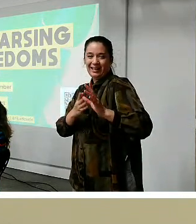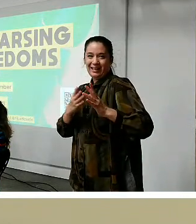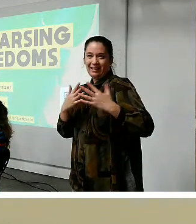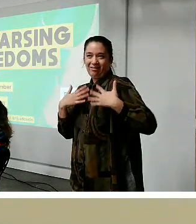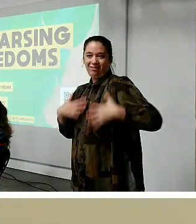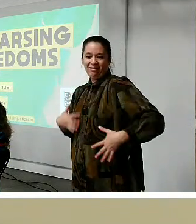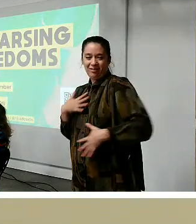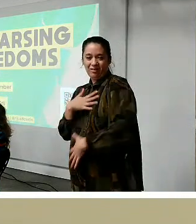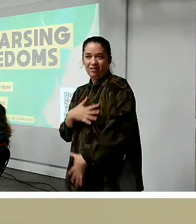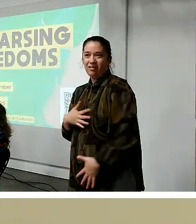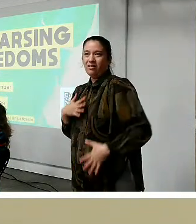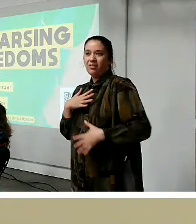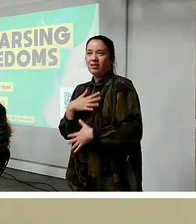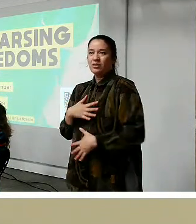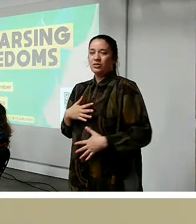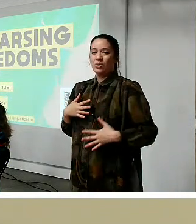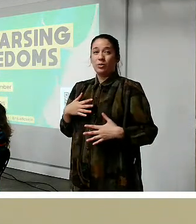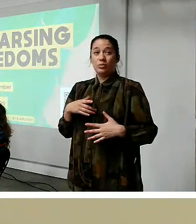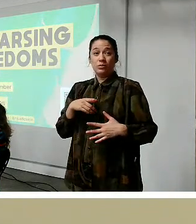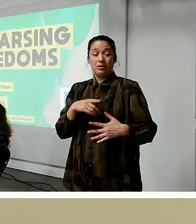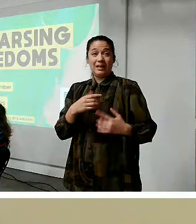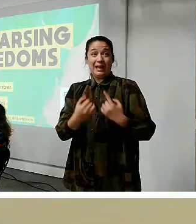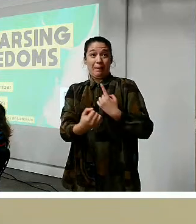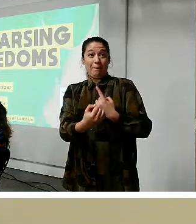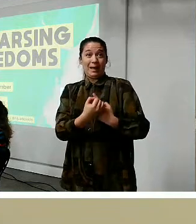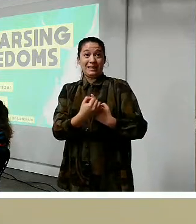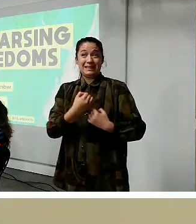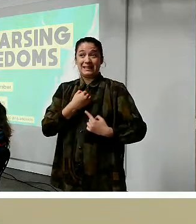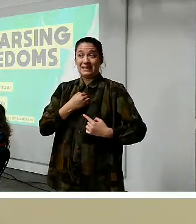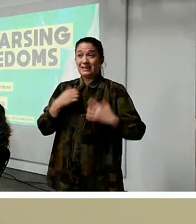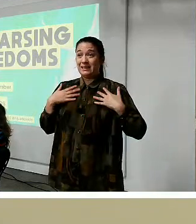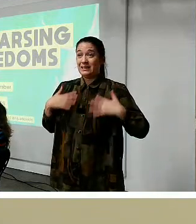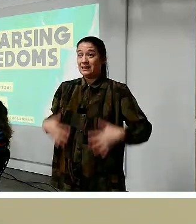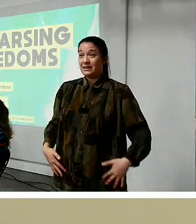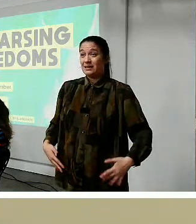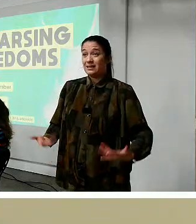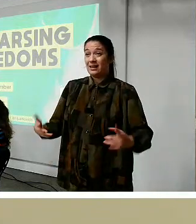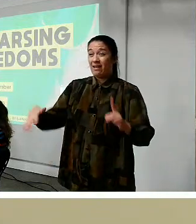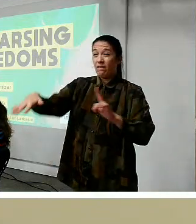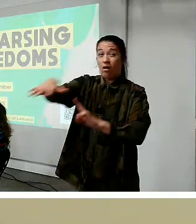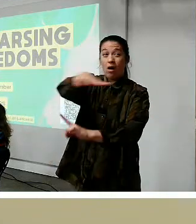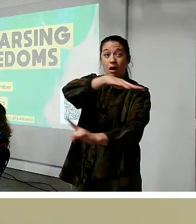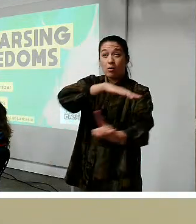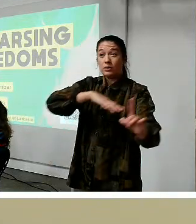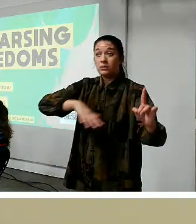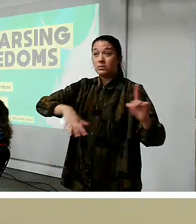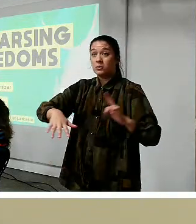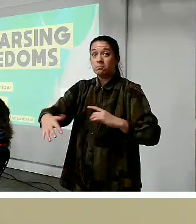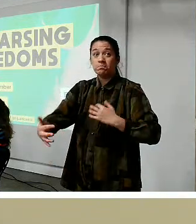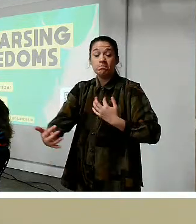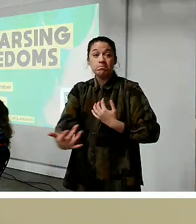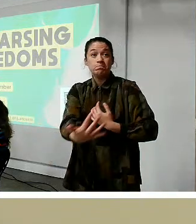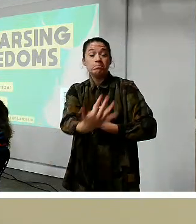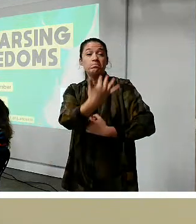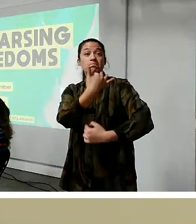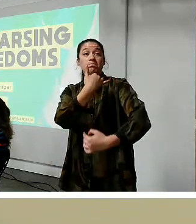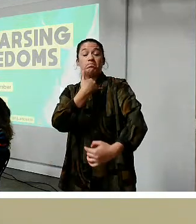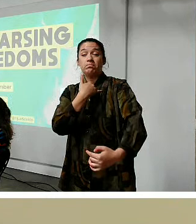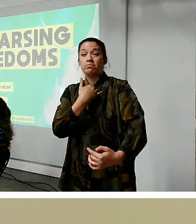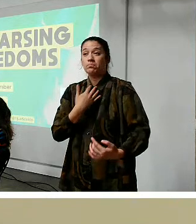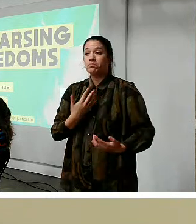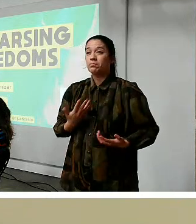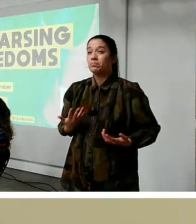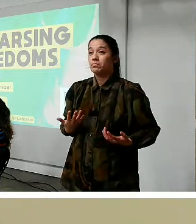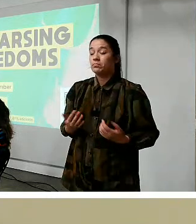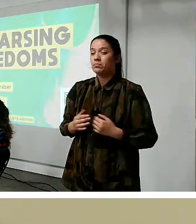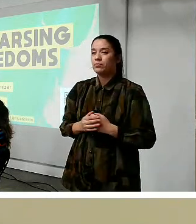what is affecting our bodies in ways that are just environmental and that are